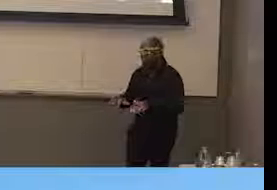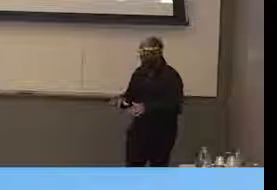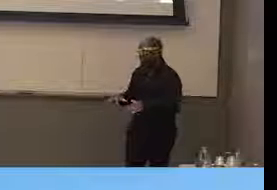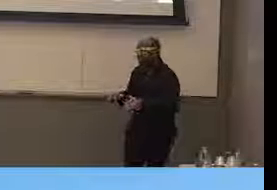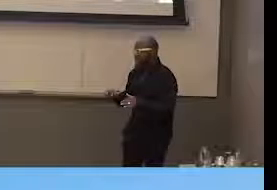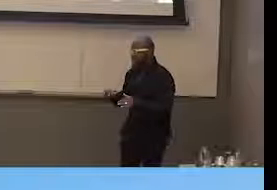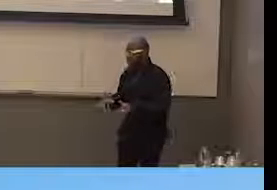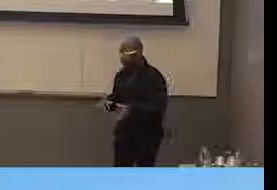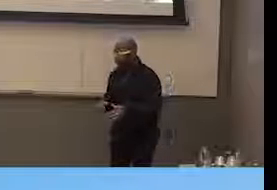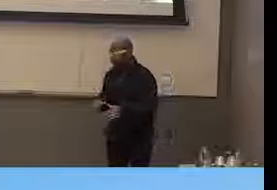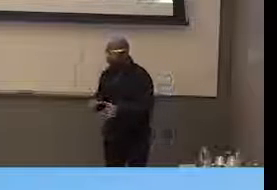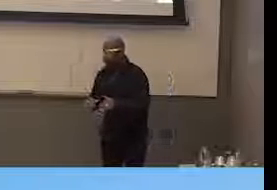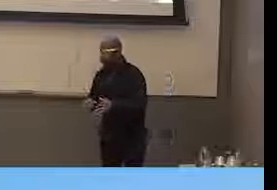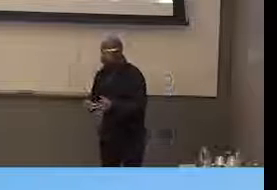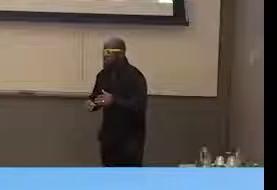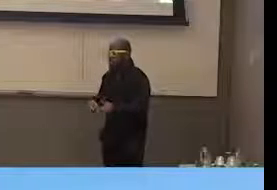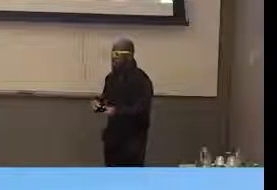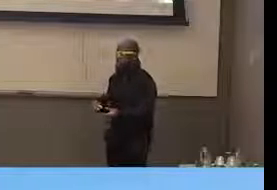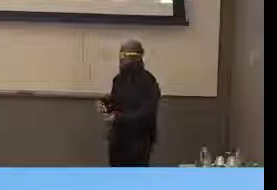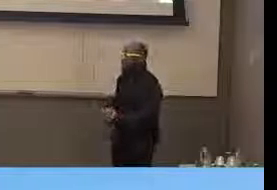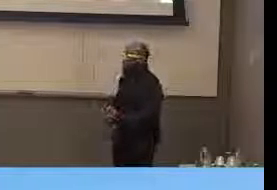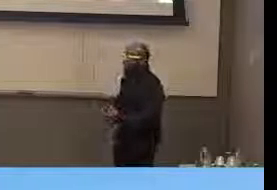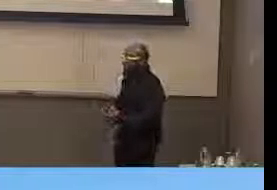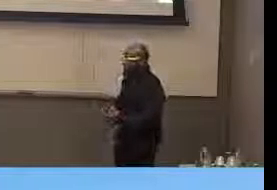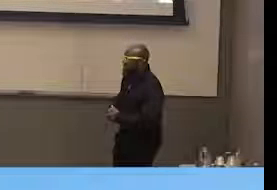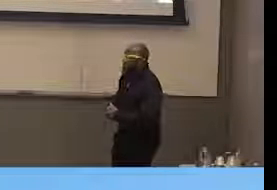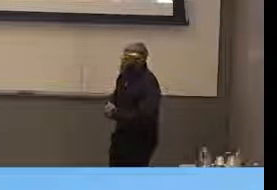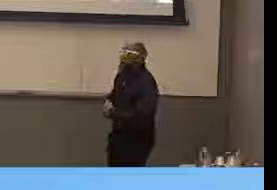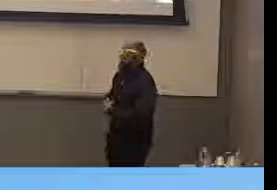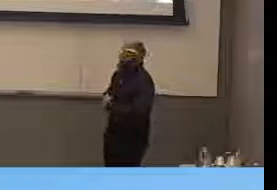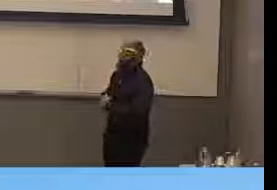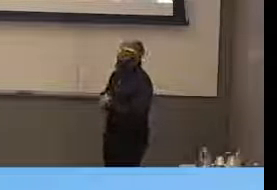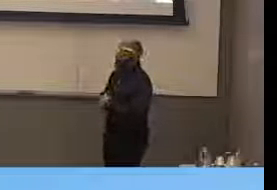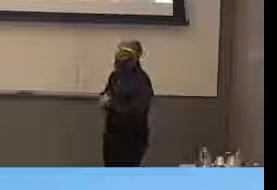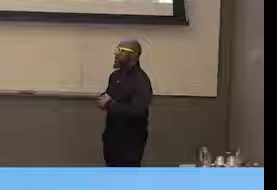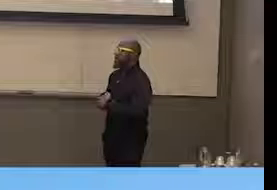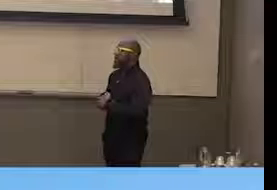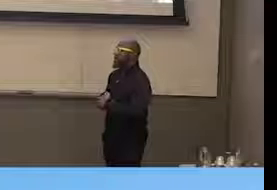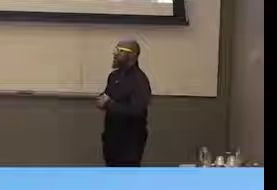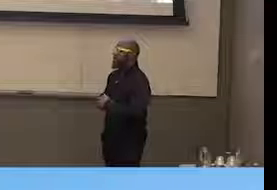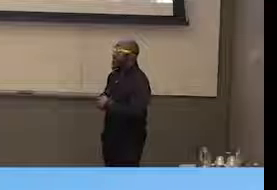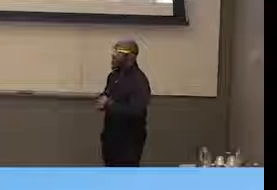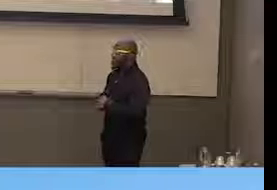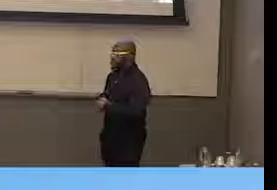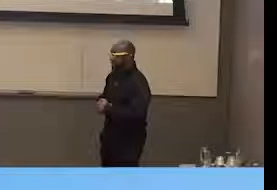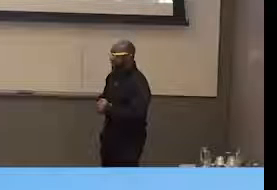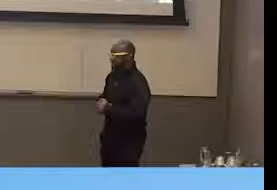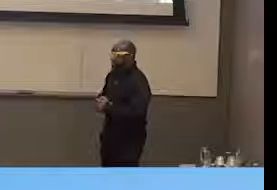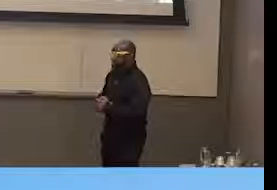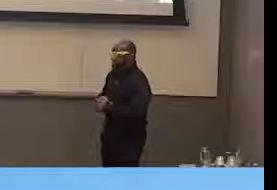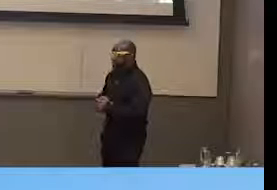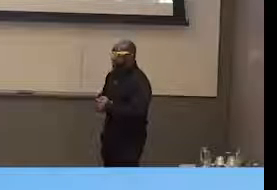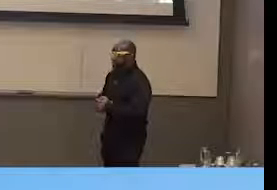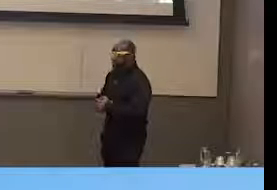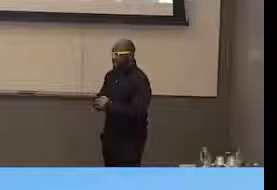at the California Academy of Sciences, also as one of their science trustees, we have been working on a project called Reimagining SF,